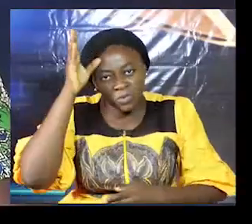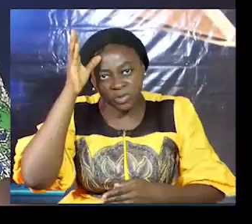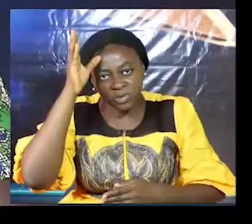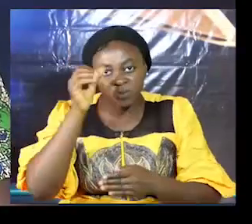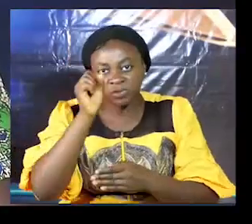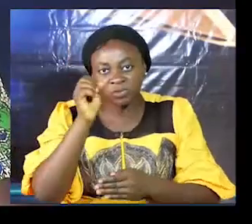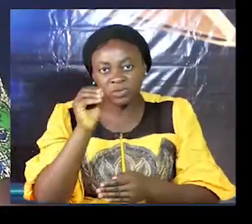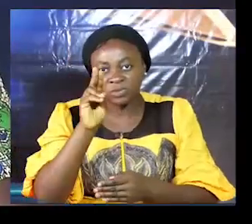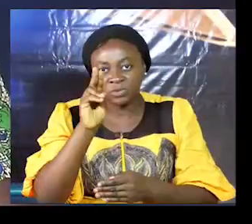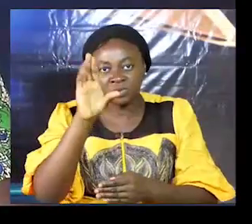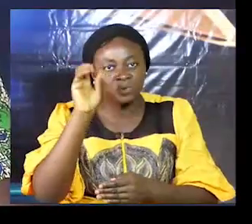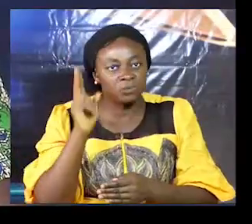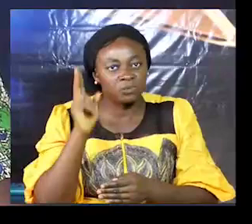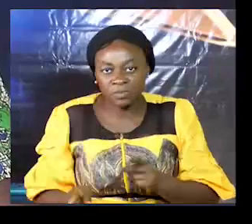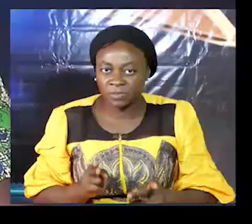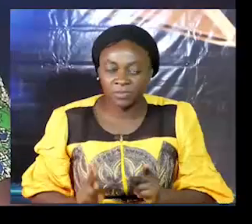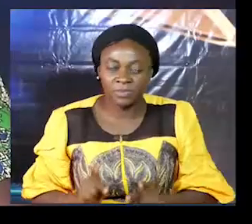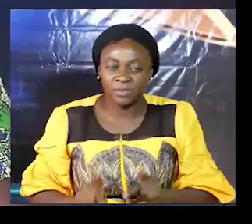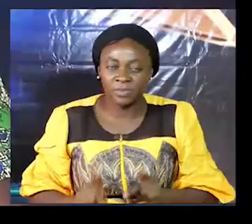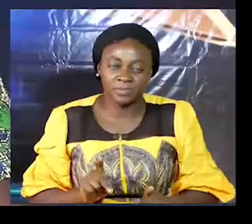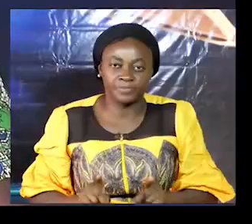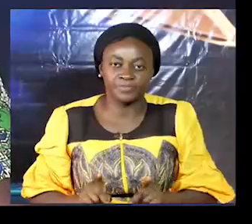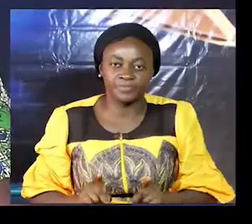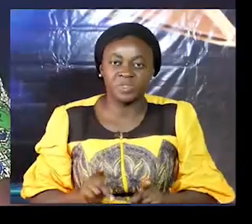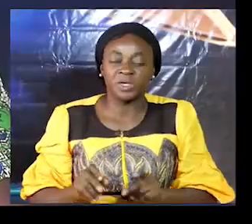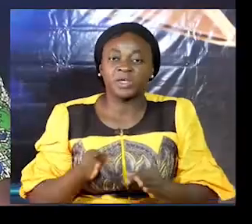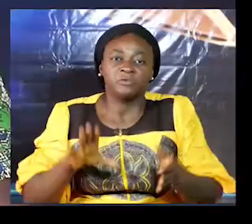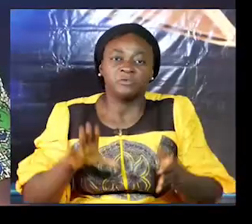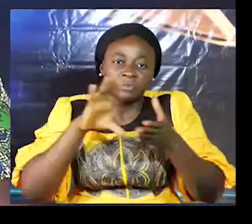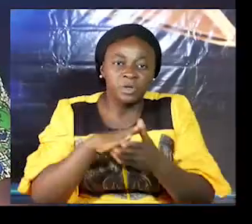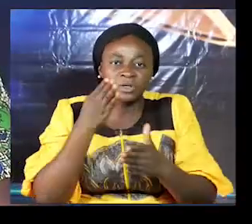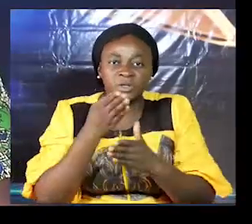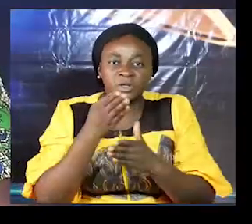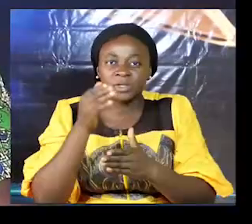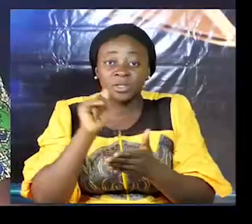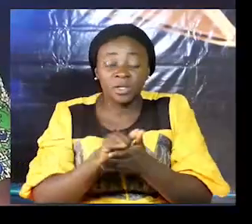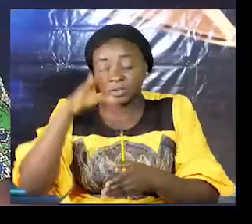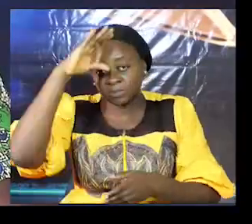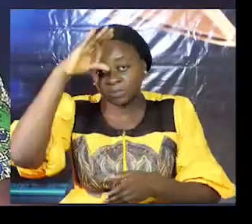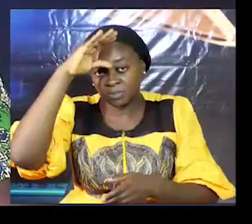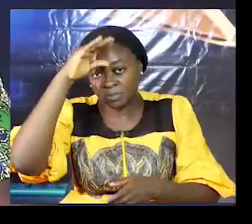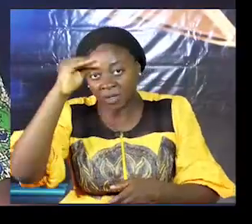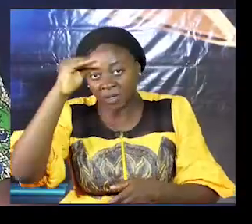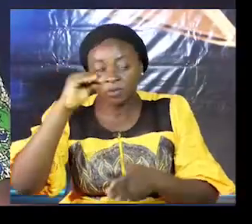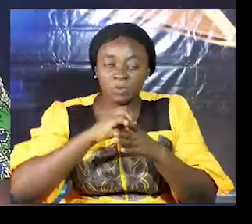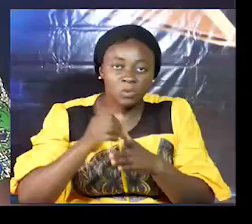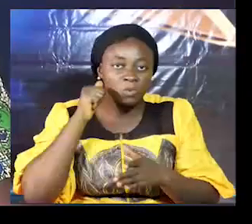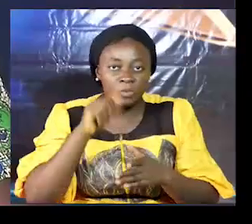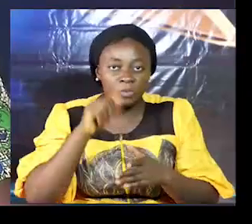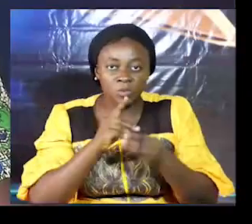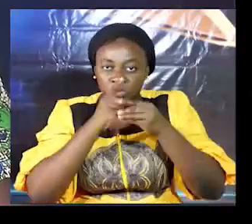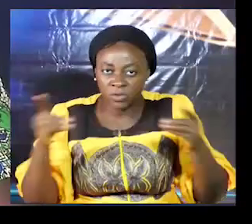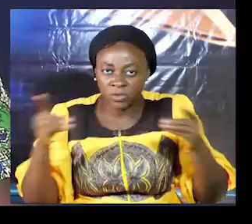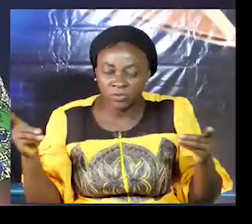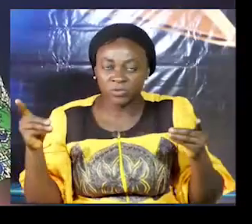you are committing adultery. You are putting asunder between a man and his wife. And that is not the will of God for